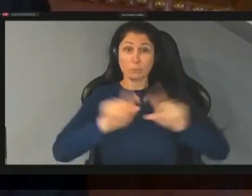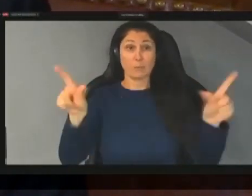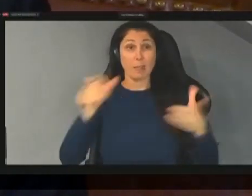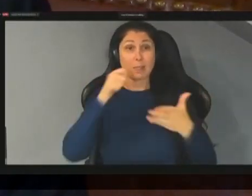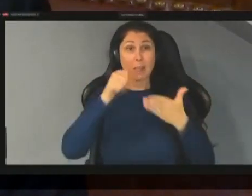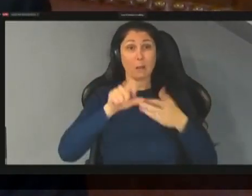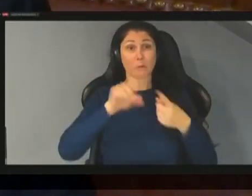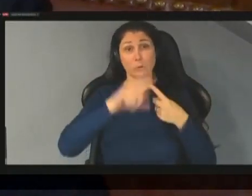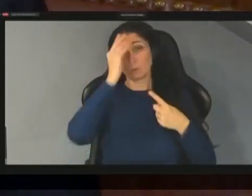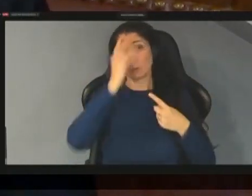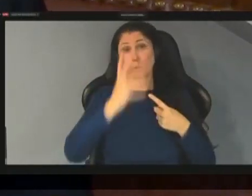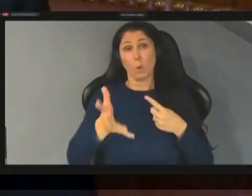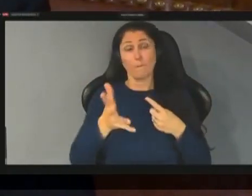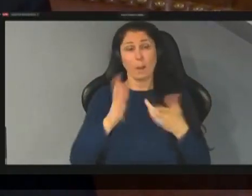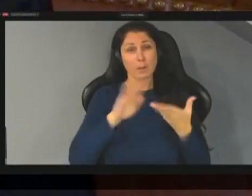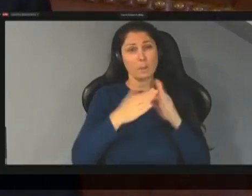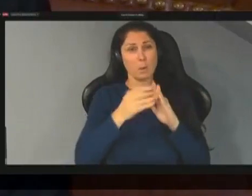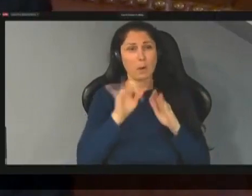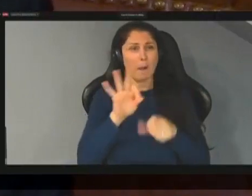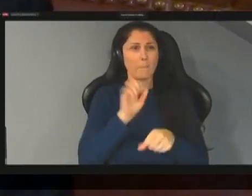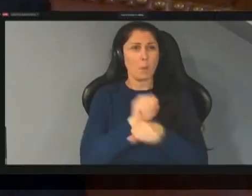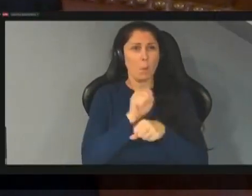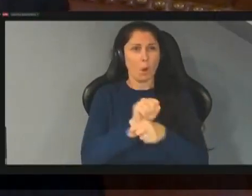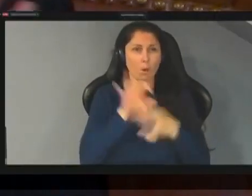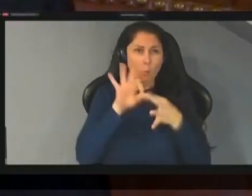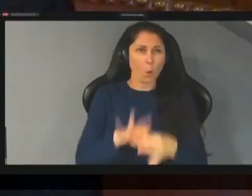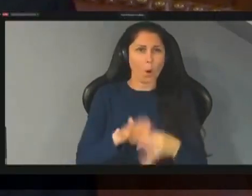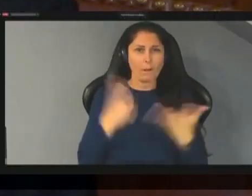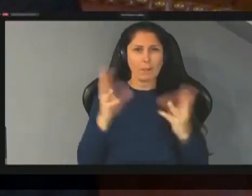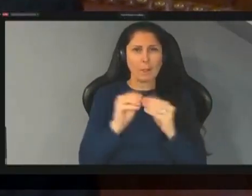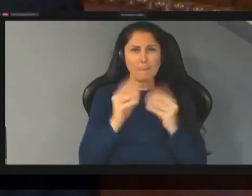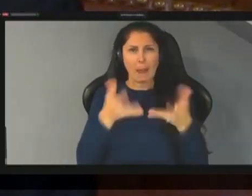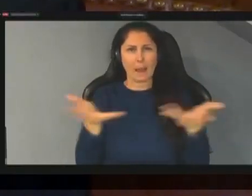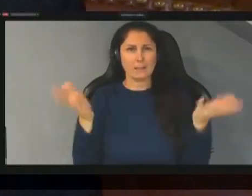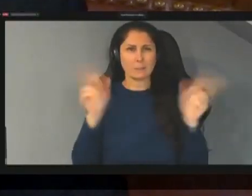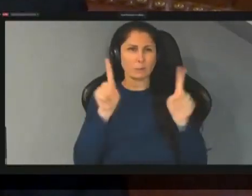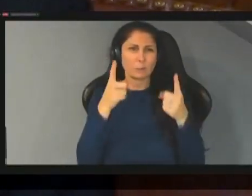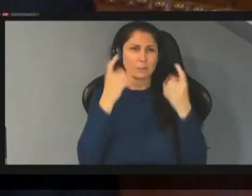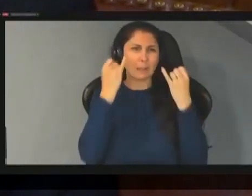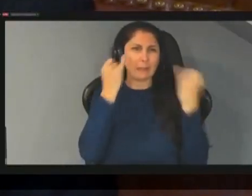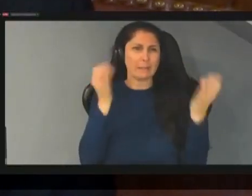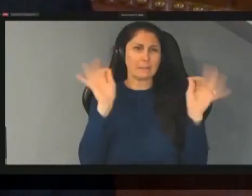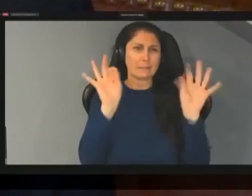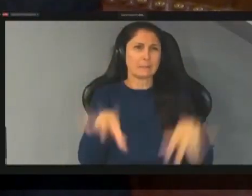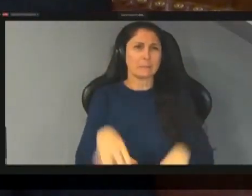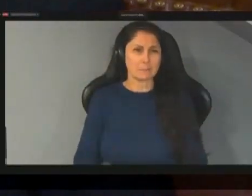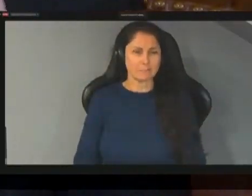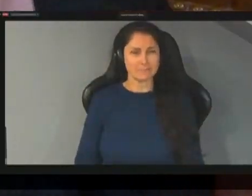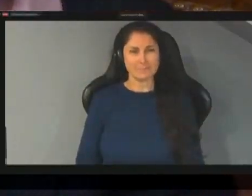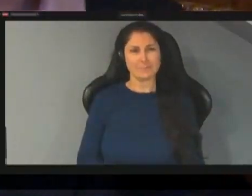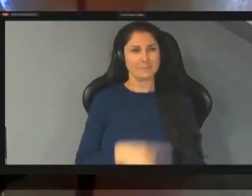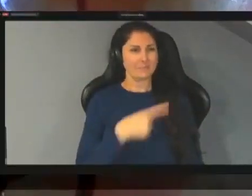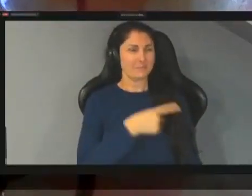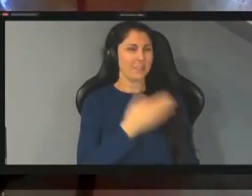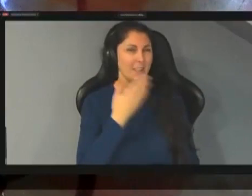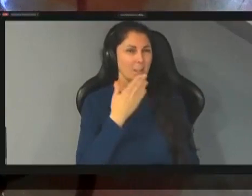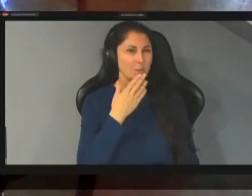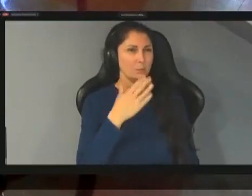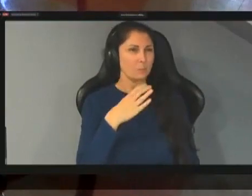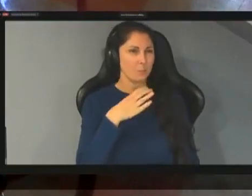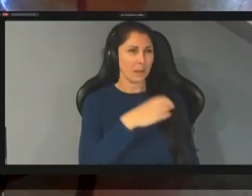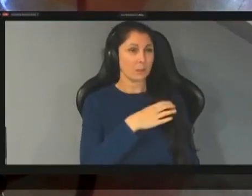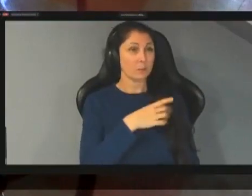community of the work. You know what I mean? About meetings and such. I don't know, just ideas, so. Thank you, Councilwoman. Yeah. Councilman Strasburg, do you have